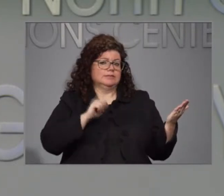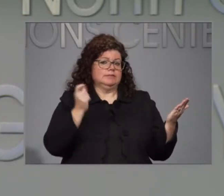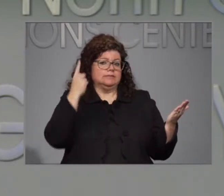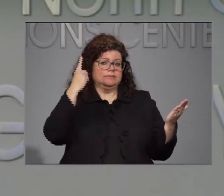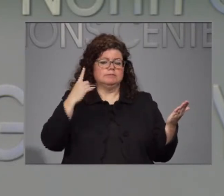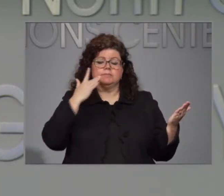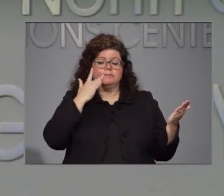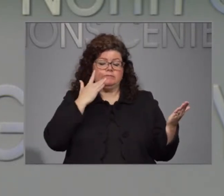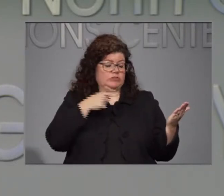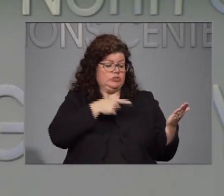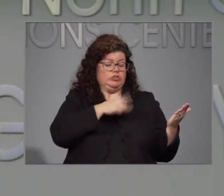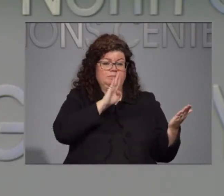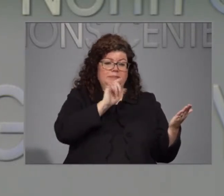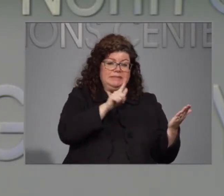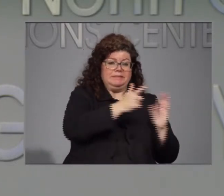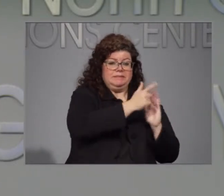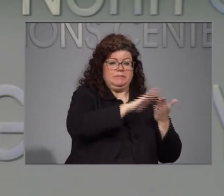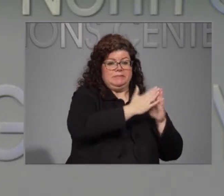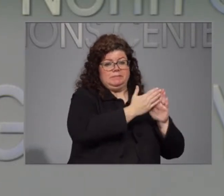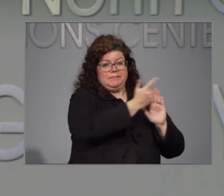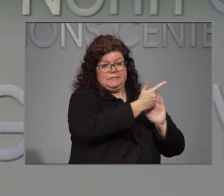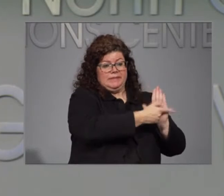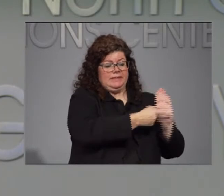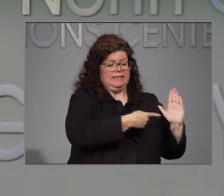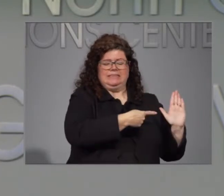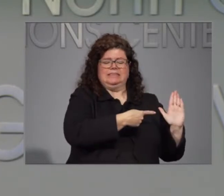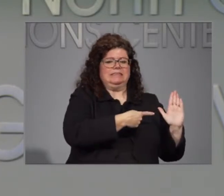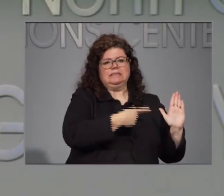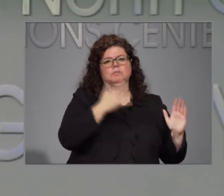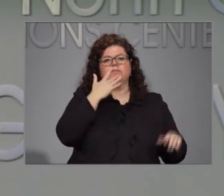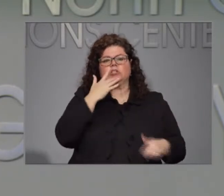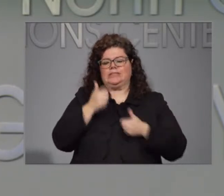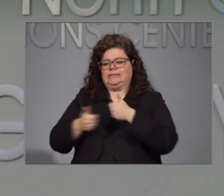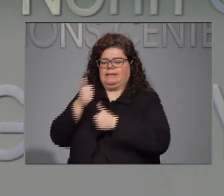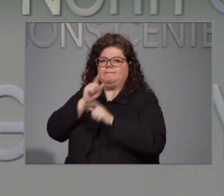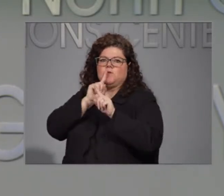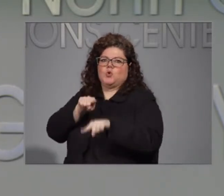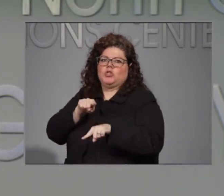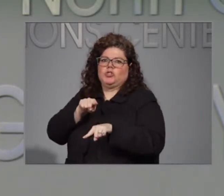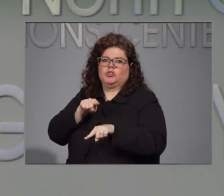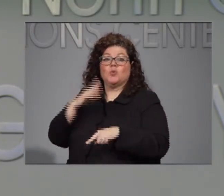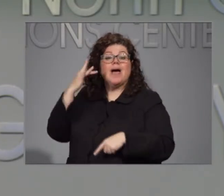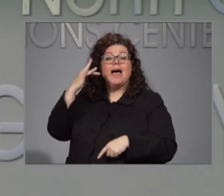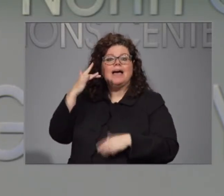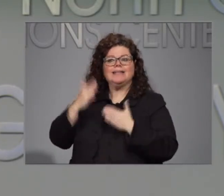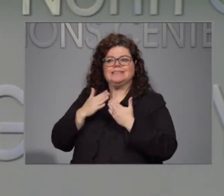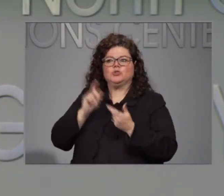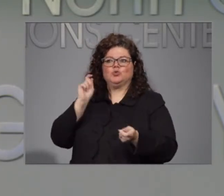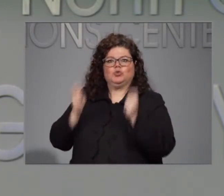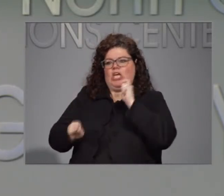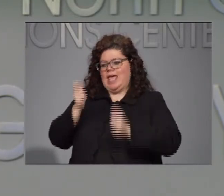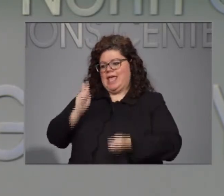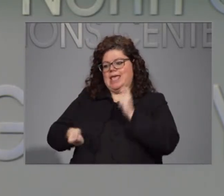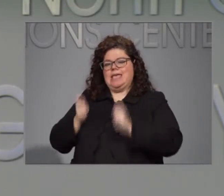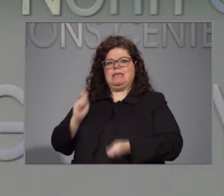much more clumsy and much more difficult to change in the event that we would need